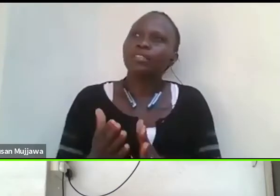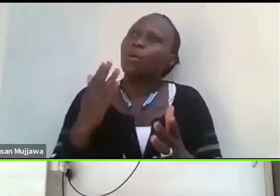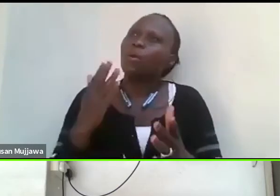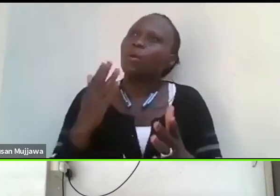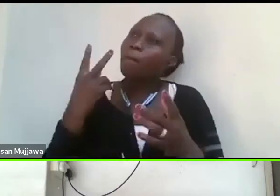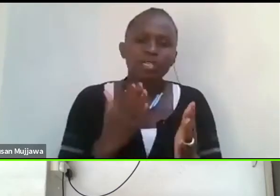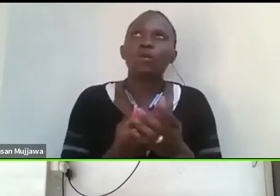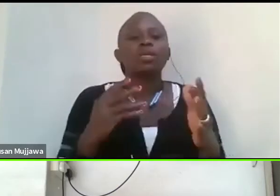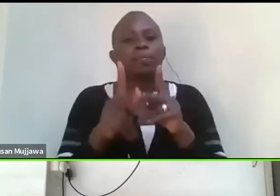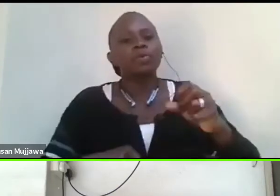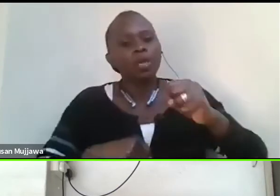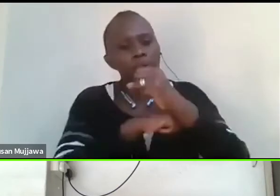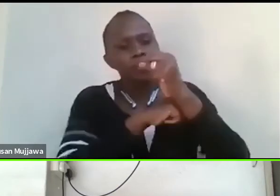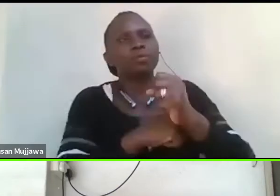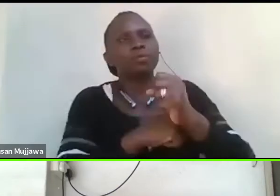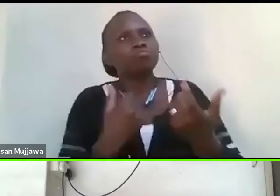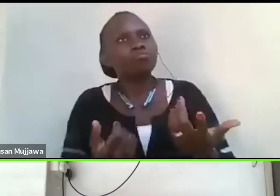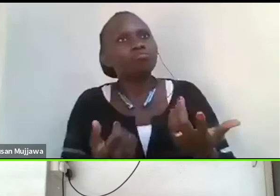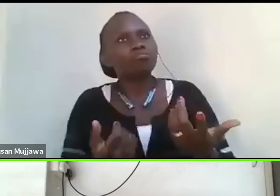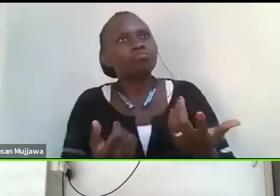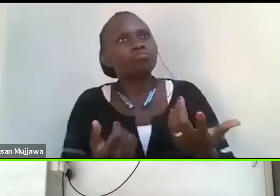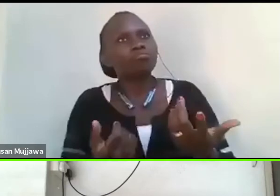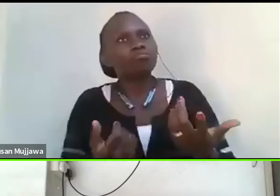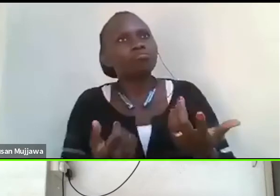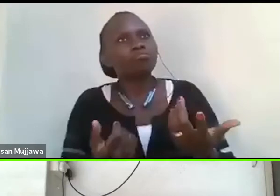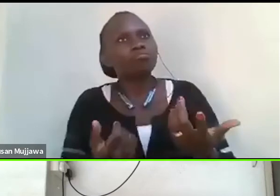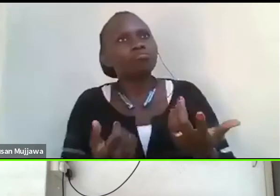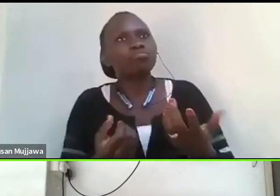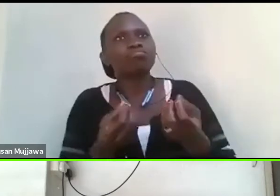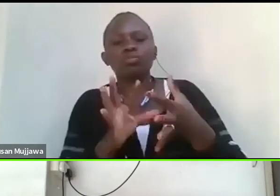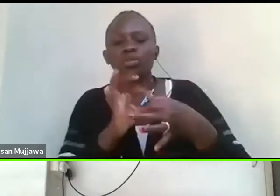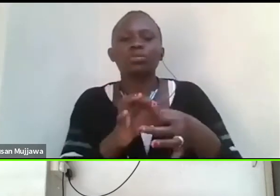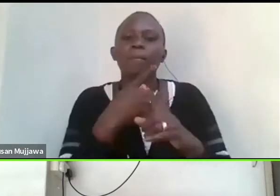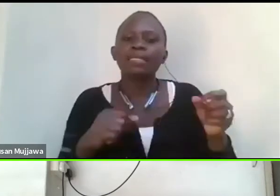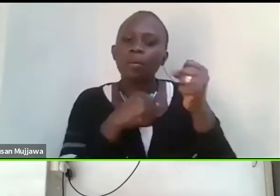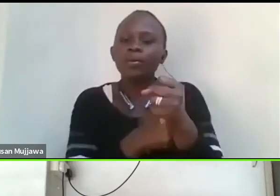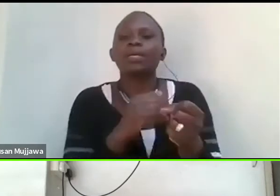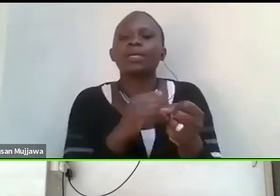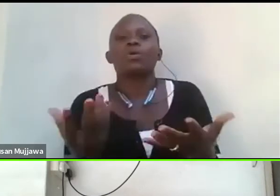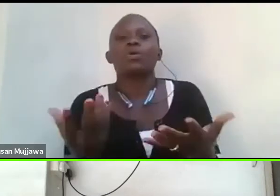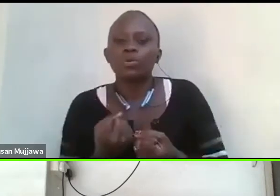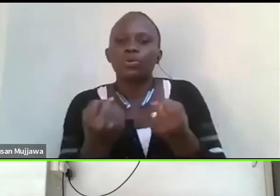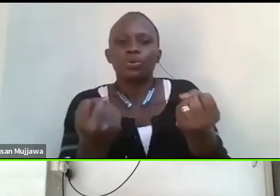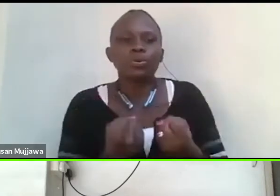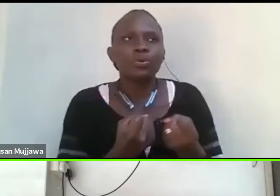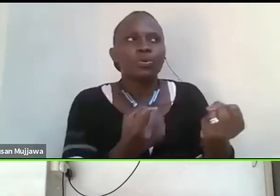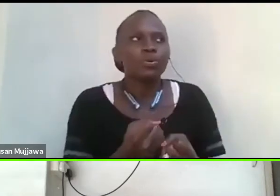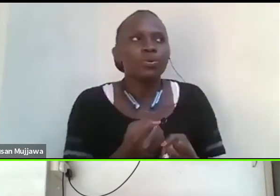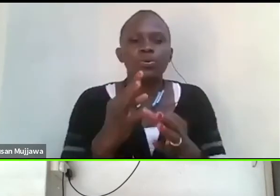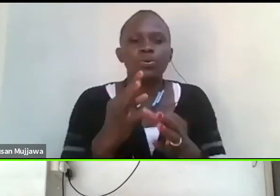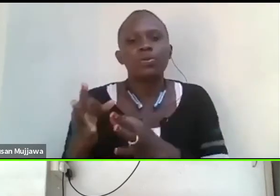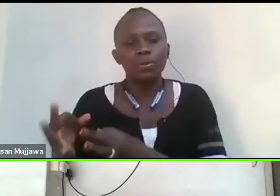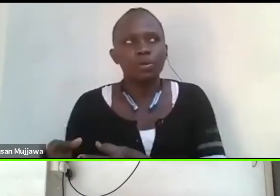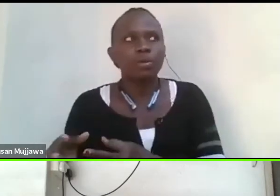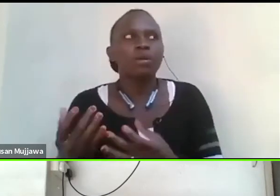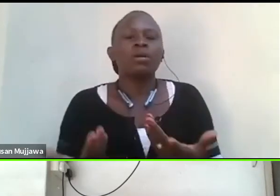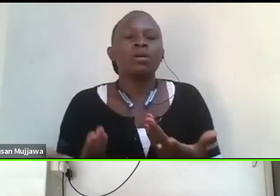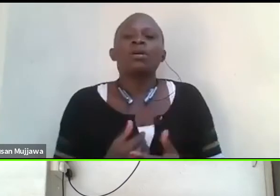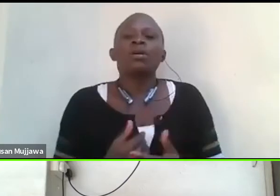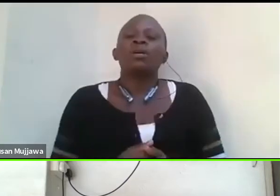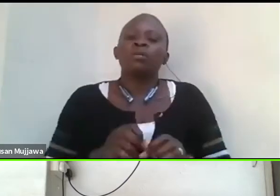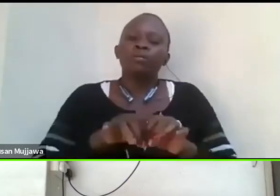of the organization, but they support in terms of moving the company product. So this was rolled out across, giving